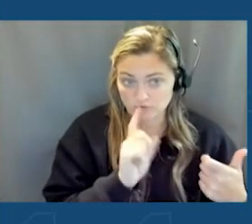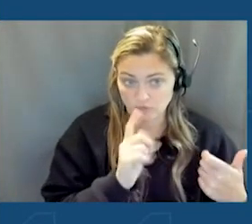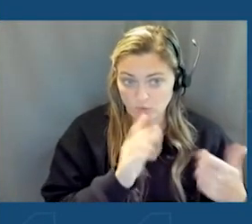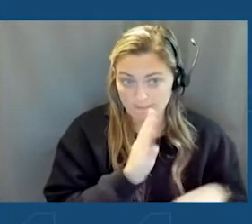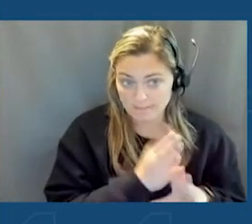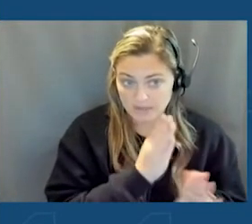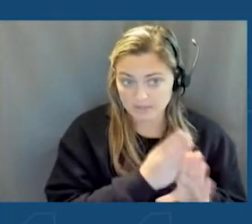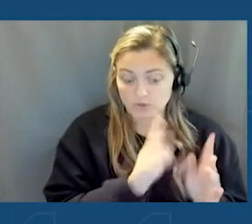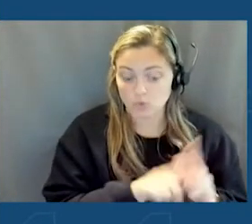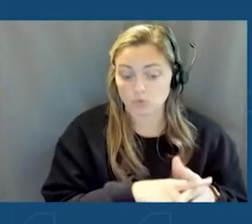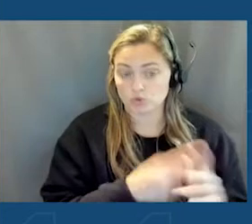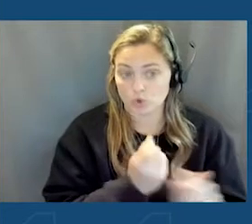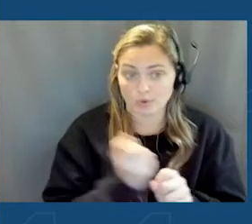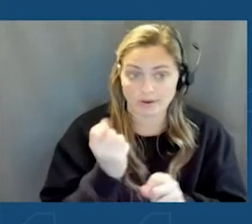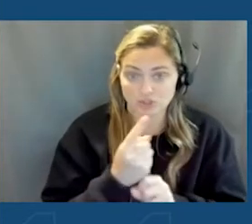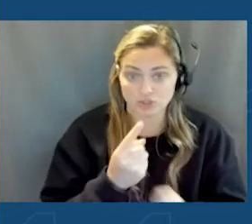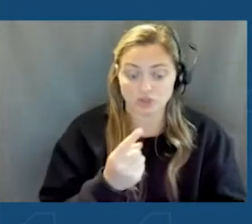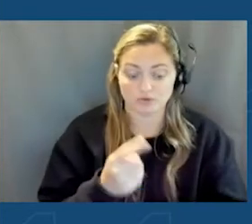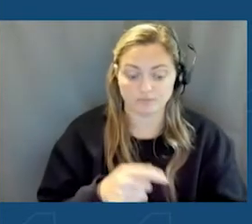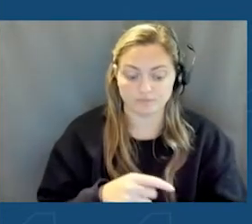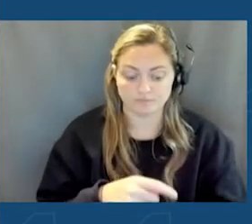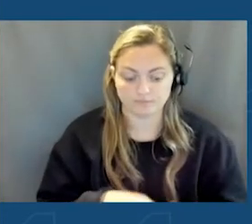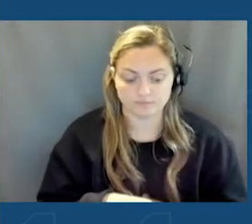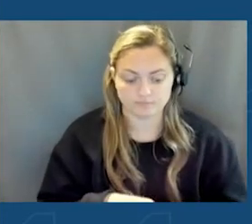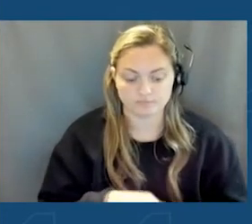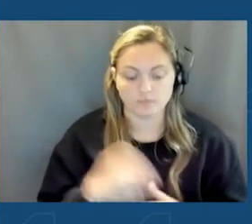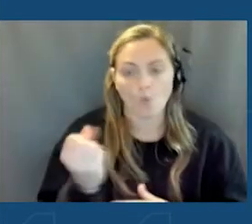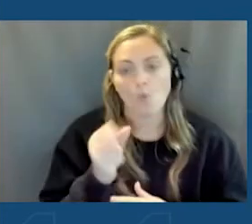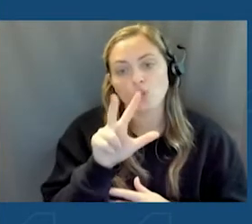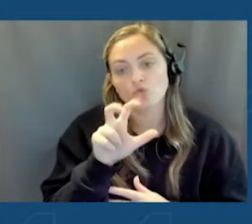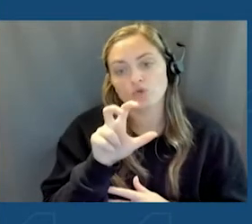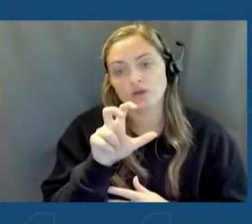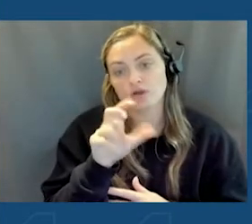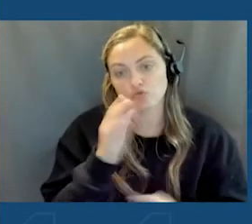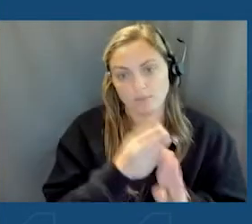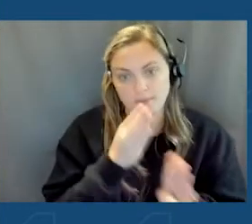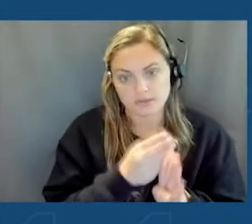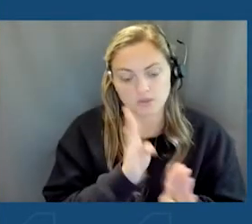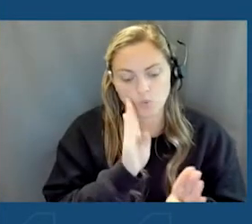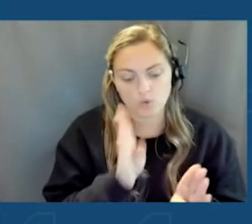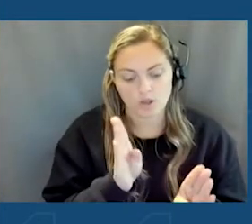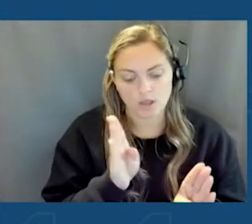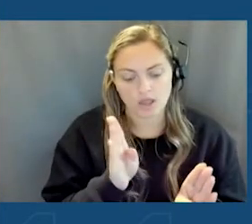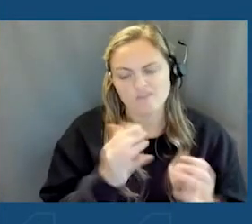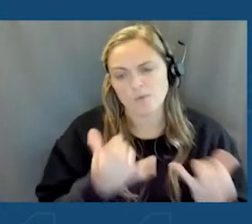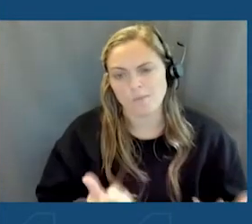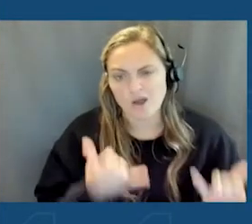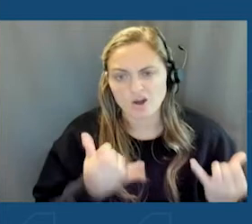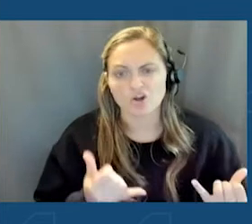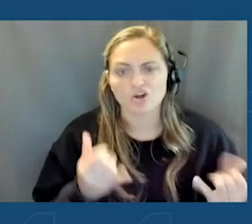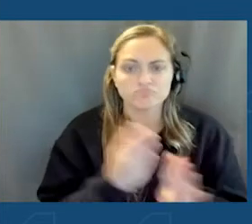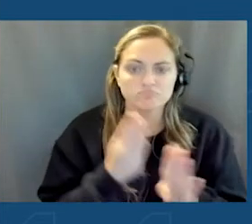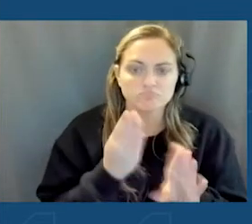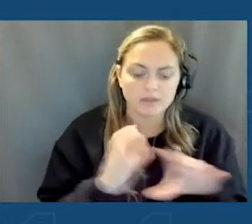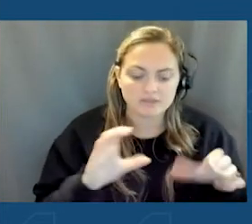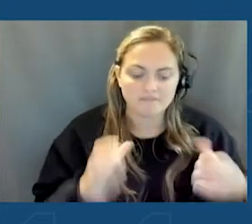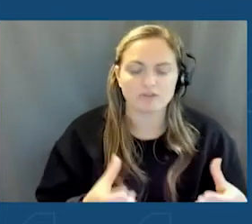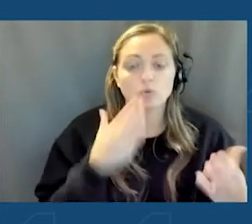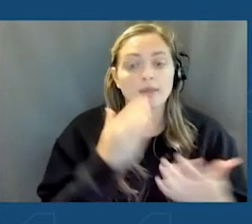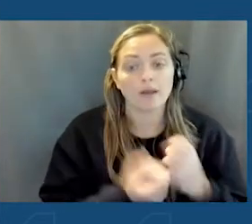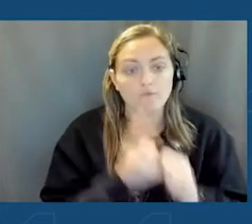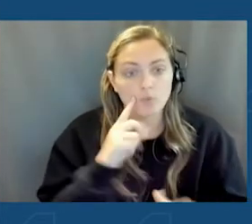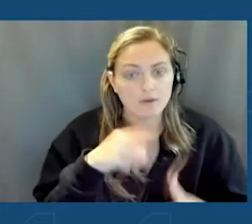next year. Let's get that done. It'll hold over 300 buses, and we'll have a very modernized bus fleet. I want to thank everyone involved in this as